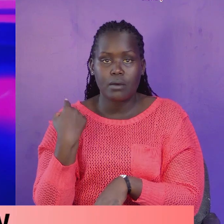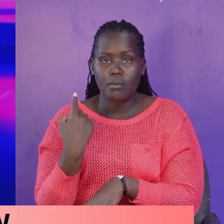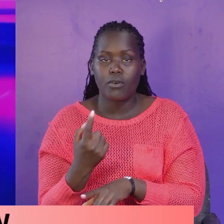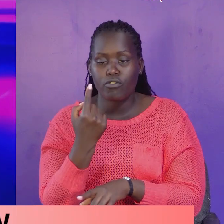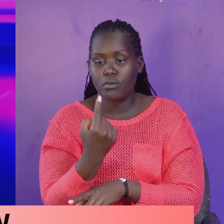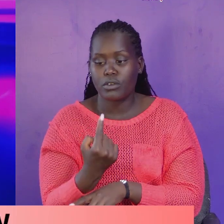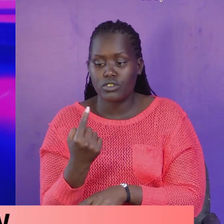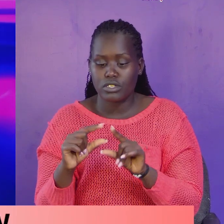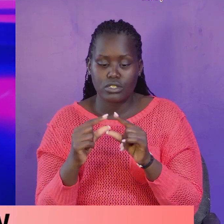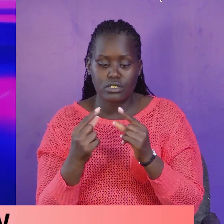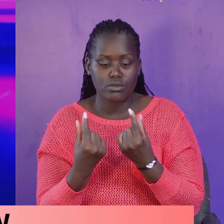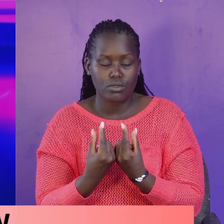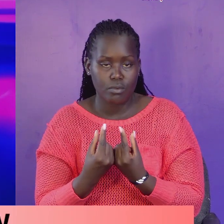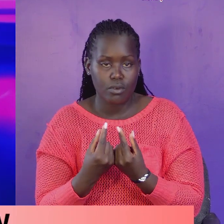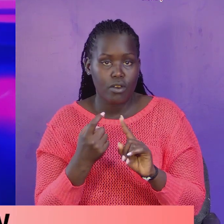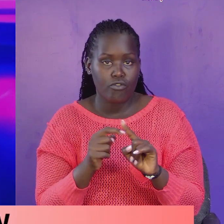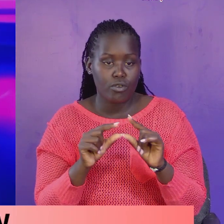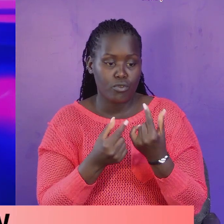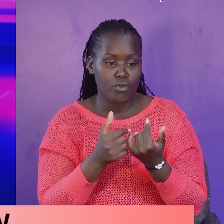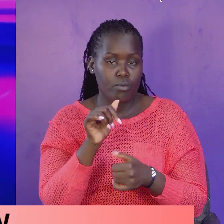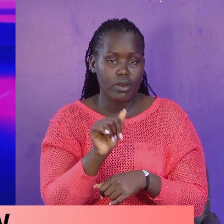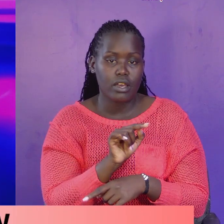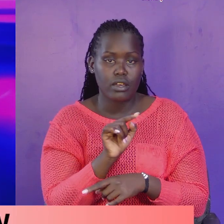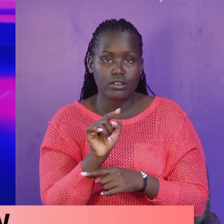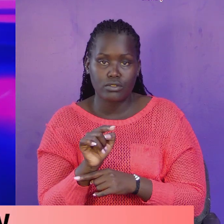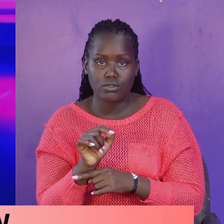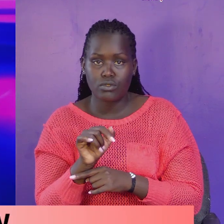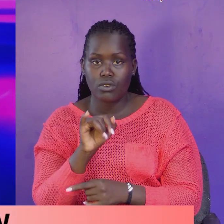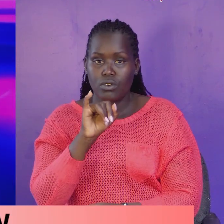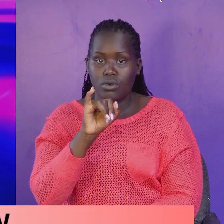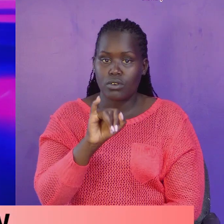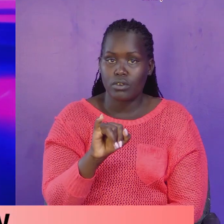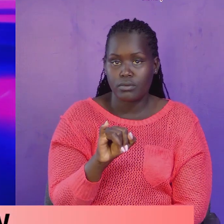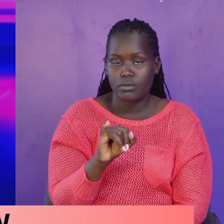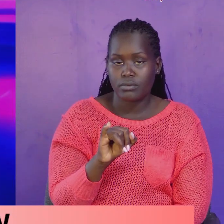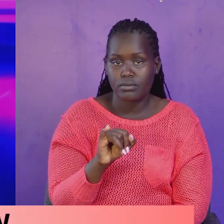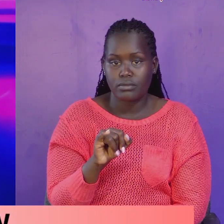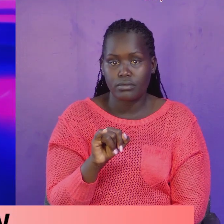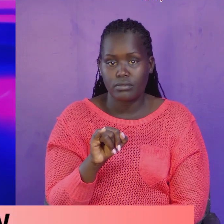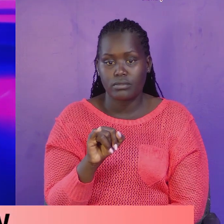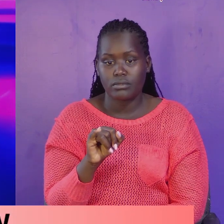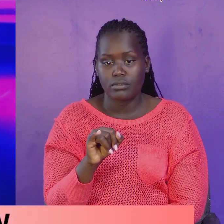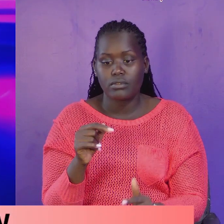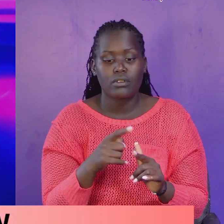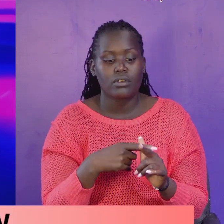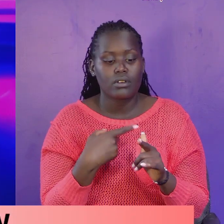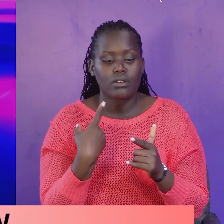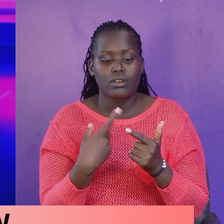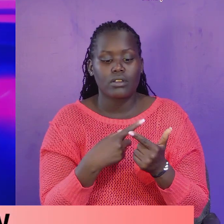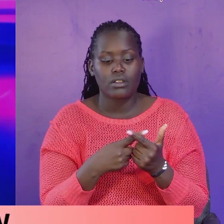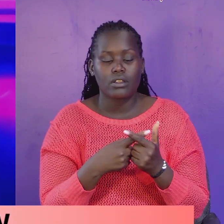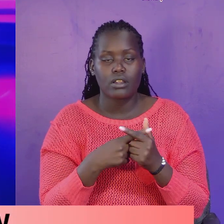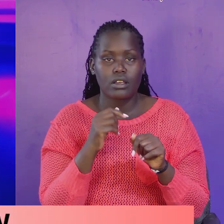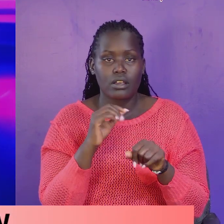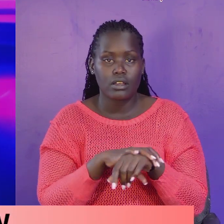group, from group A to I. Yes. Right? Yes. And then they take